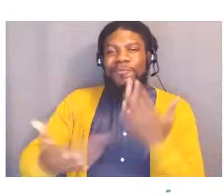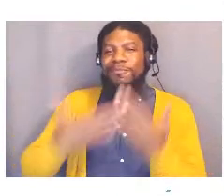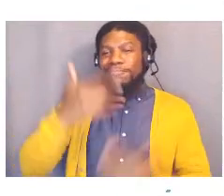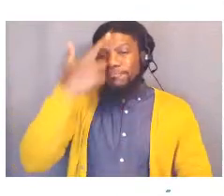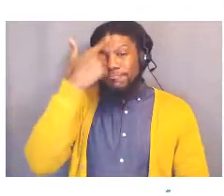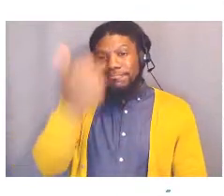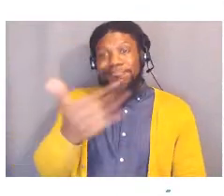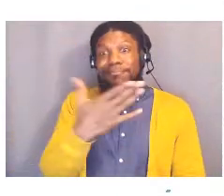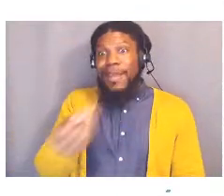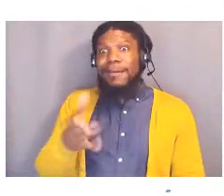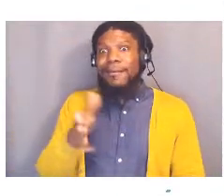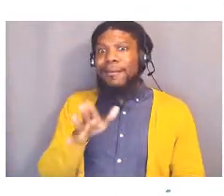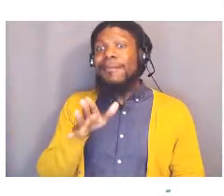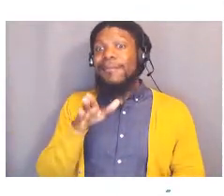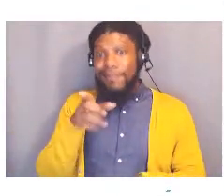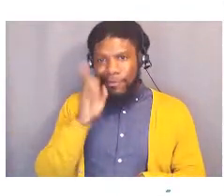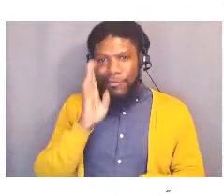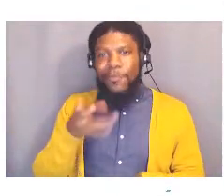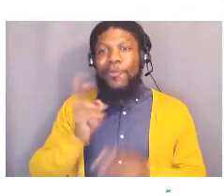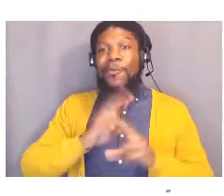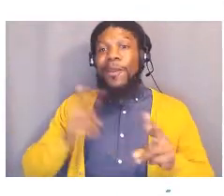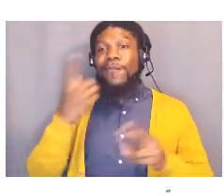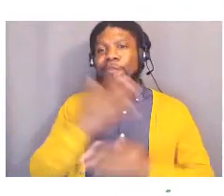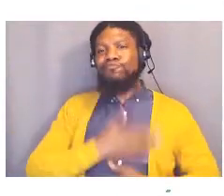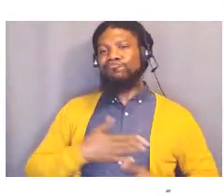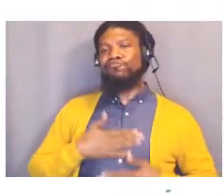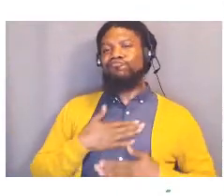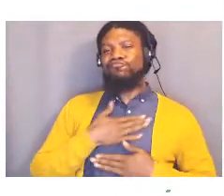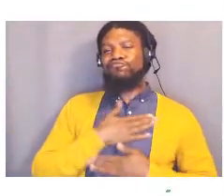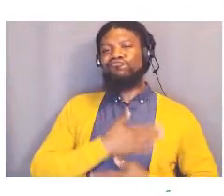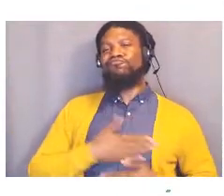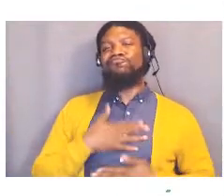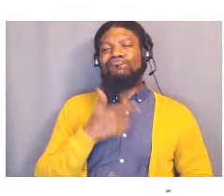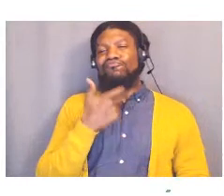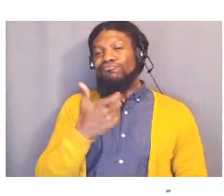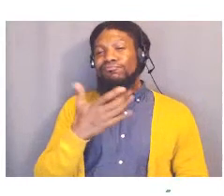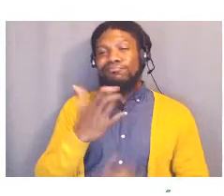And be ready to enjoy some of the best